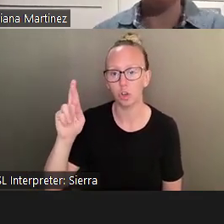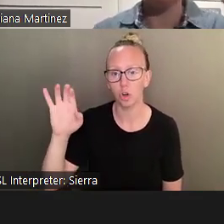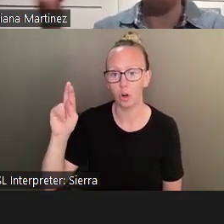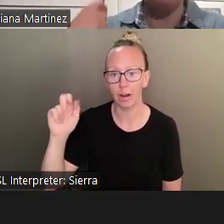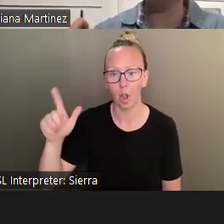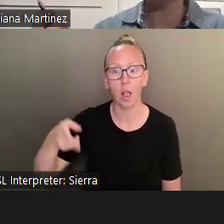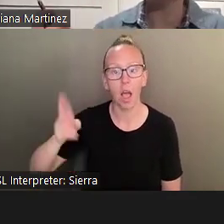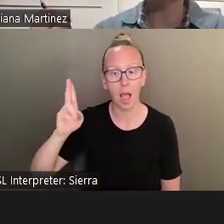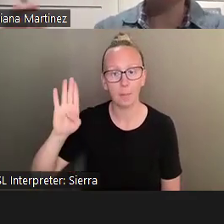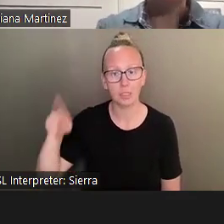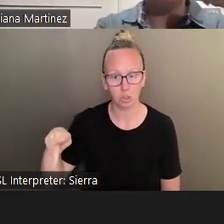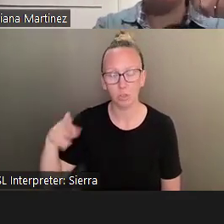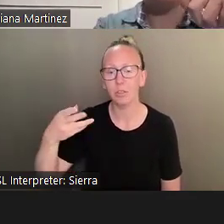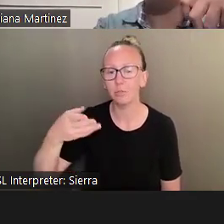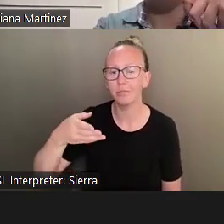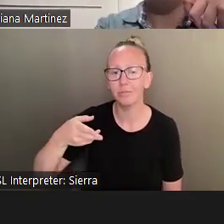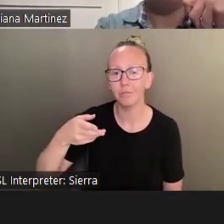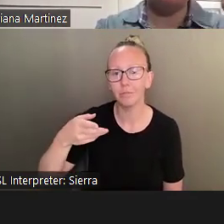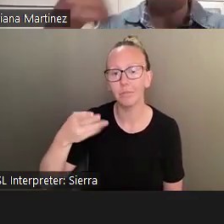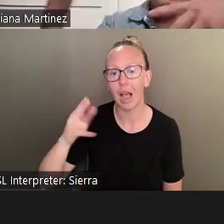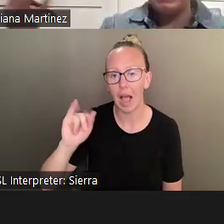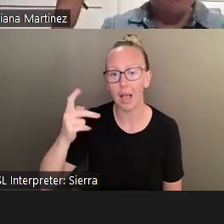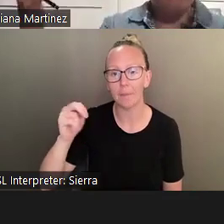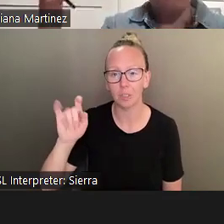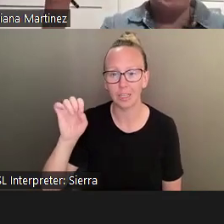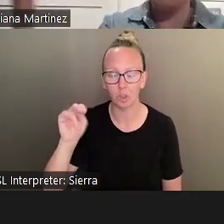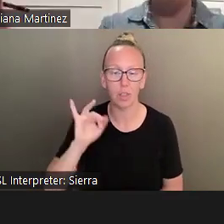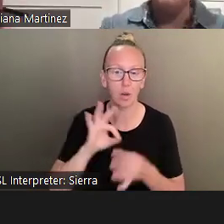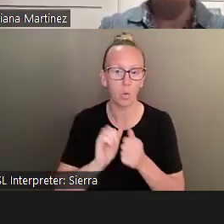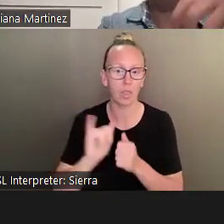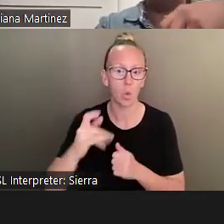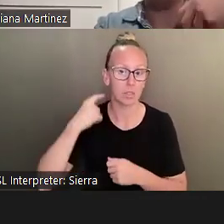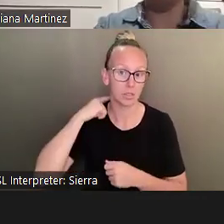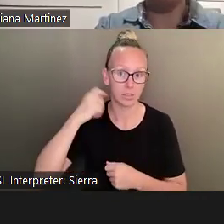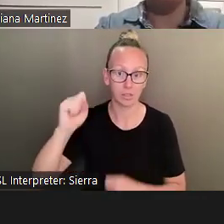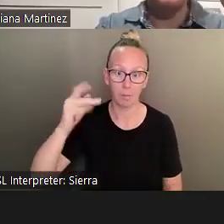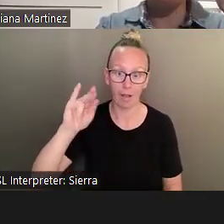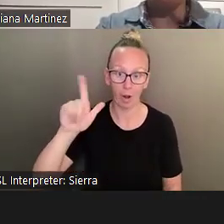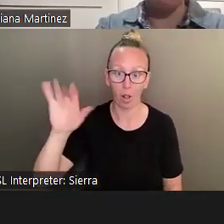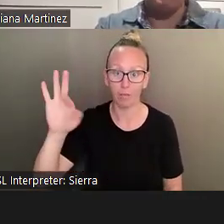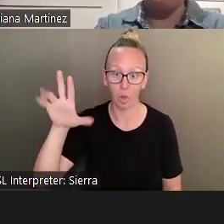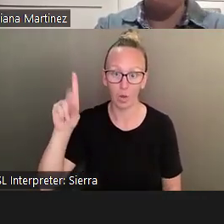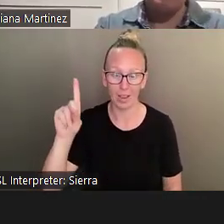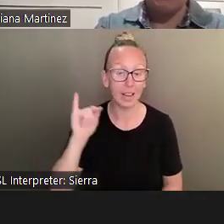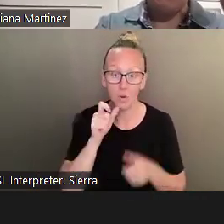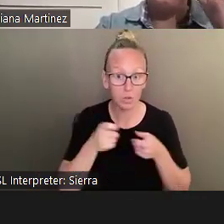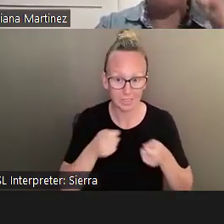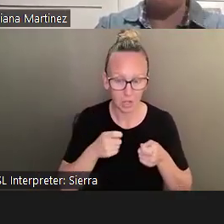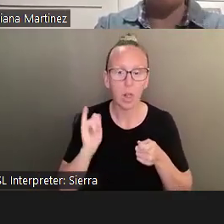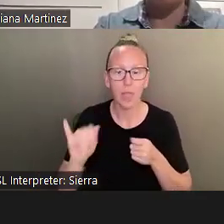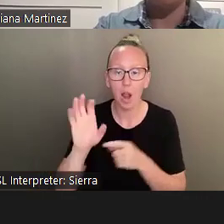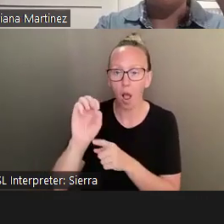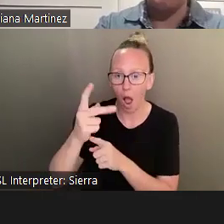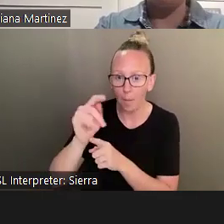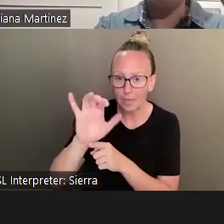of cerebrospinal fluid. And if that's not dealt with, it can cause a kind of crowding of the optic nerves and